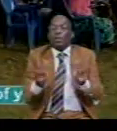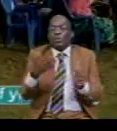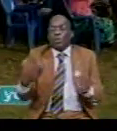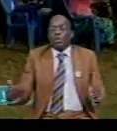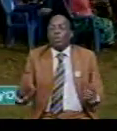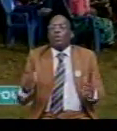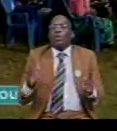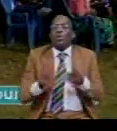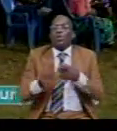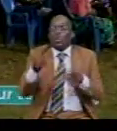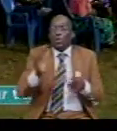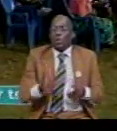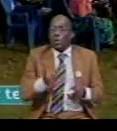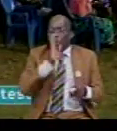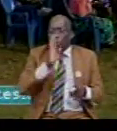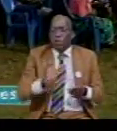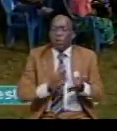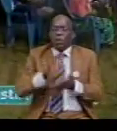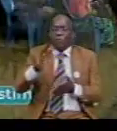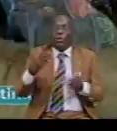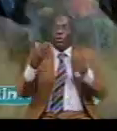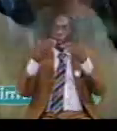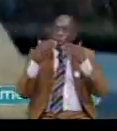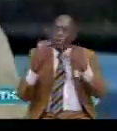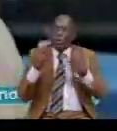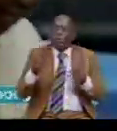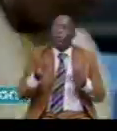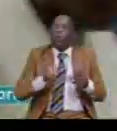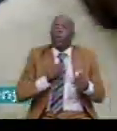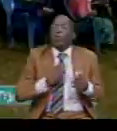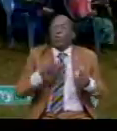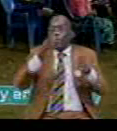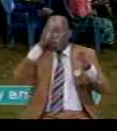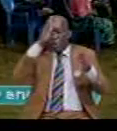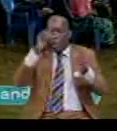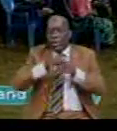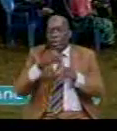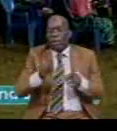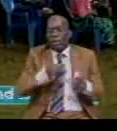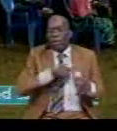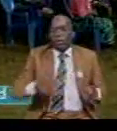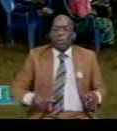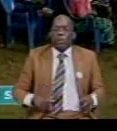name. I thank God for our Father and the Lord. Thank you, Jesus. Praise the Lord.